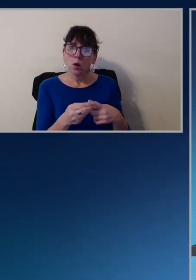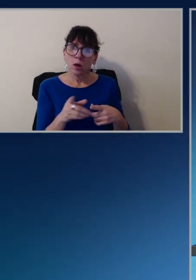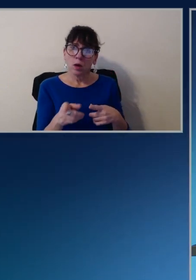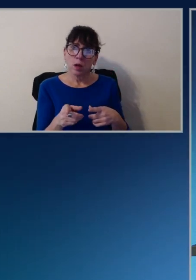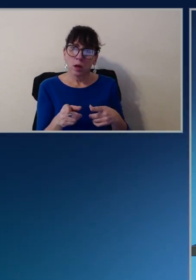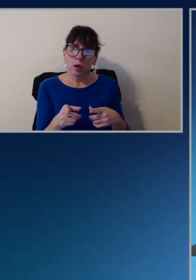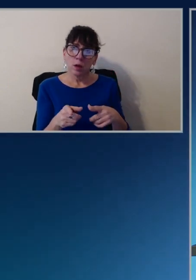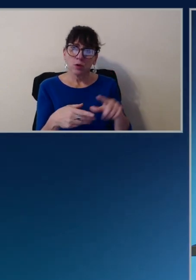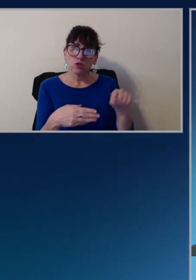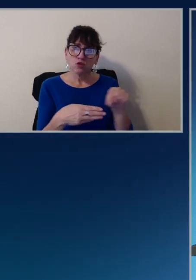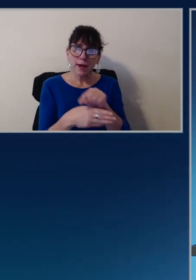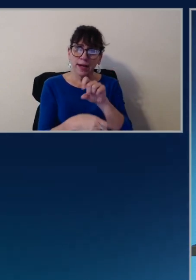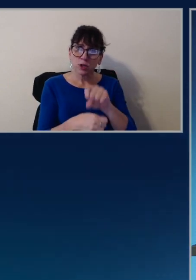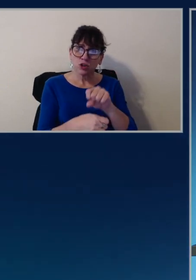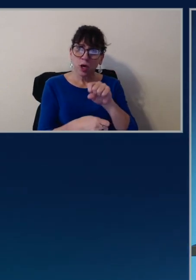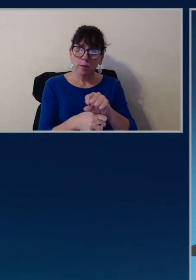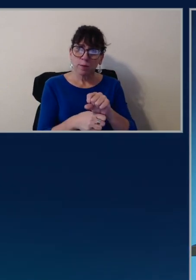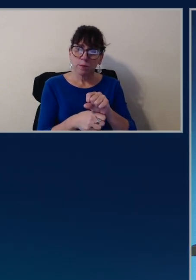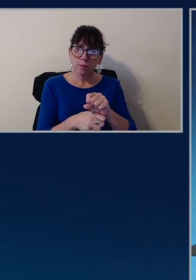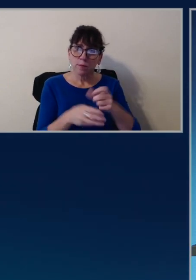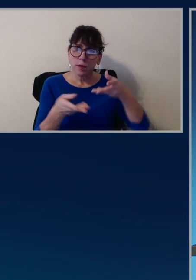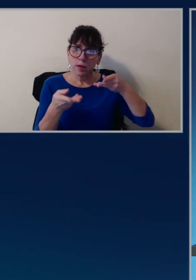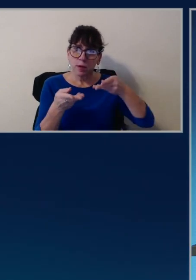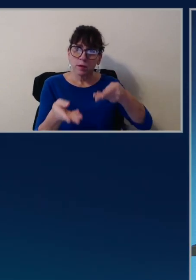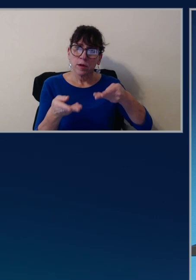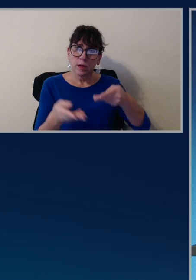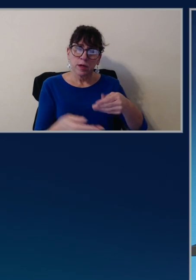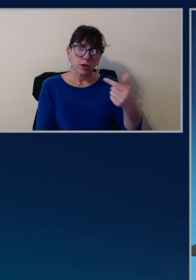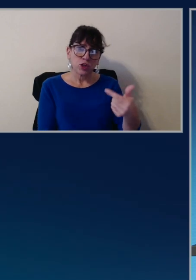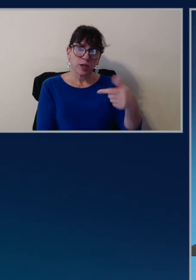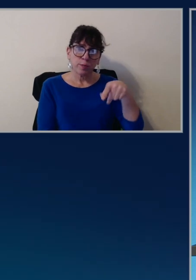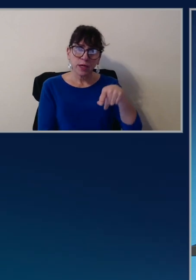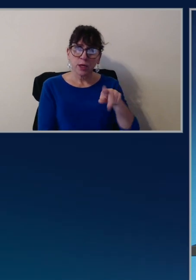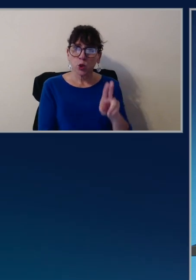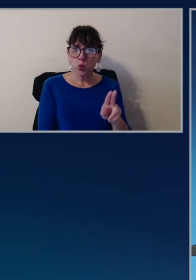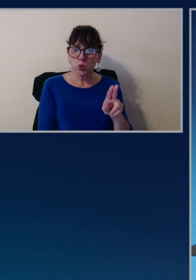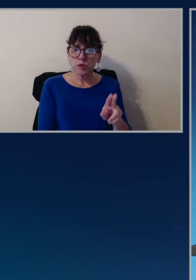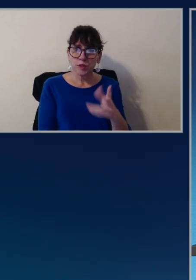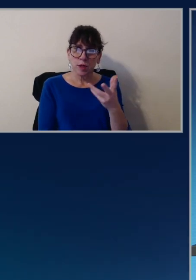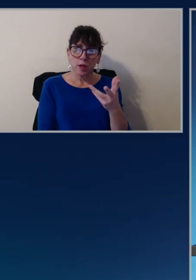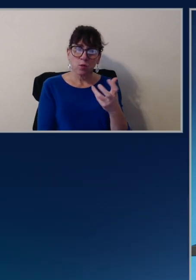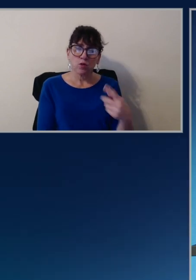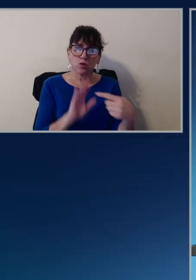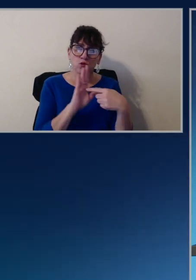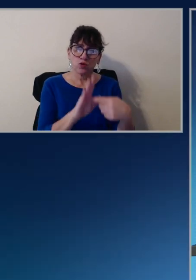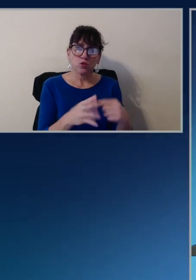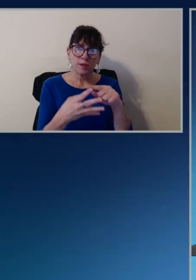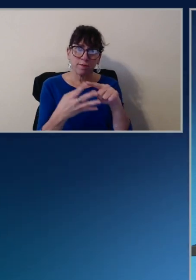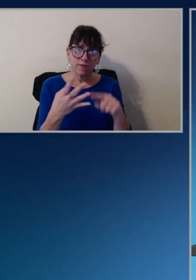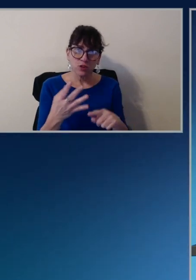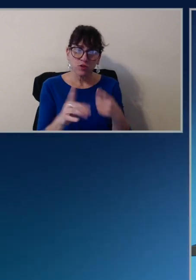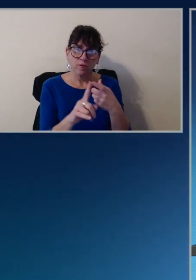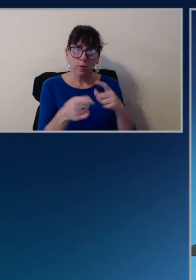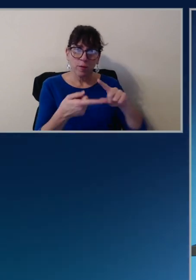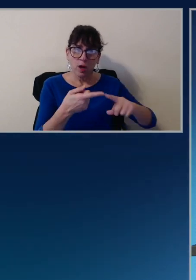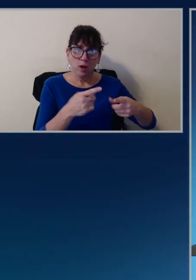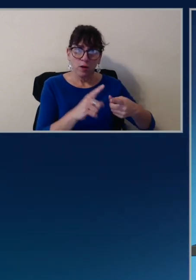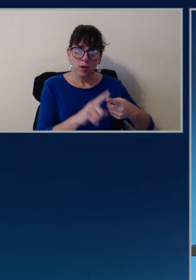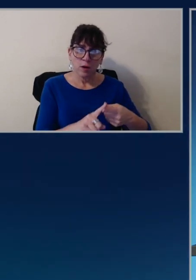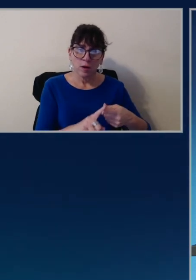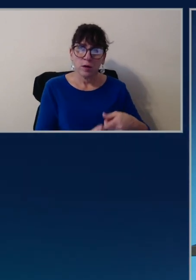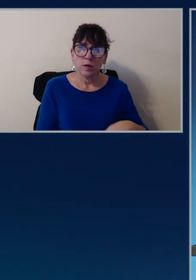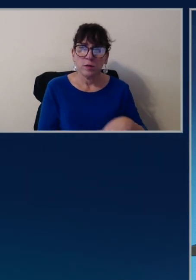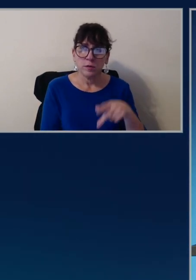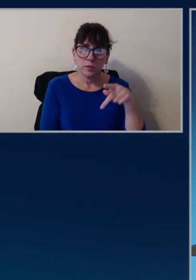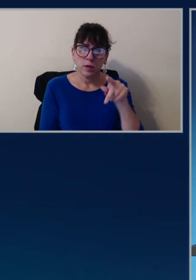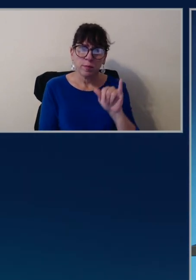training jobs and feeding, hydrating your GPUs. I want to show some feature that came over from our friends over at PyTorch. I want to show